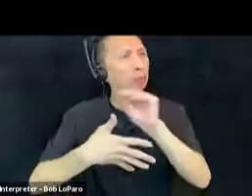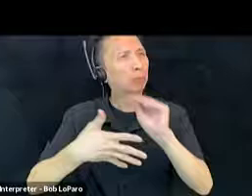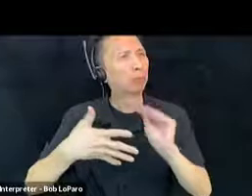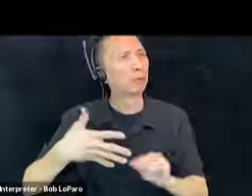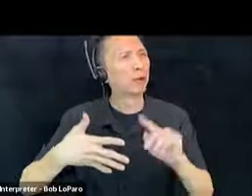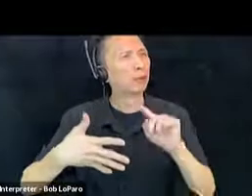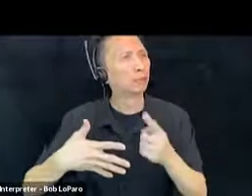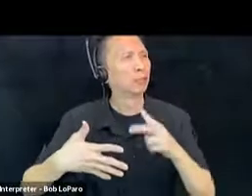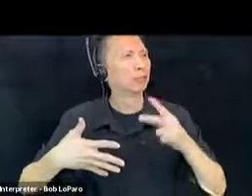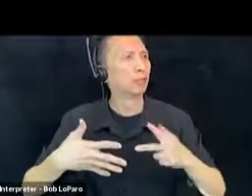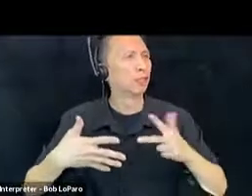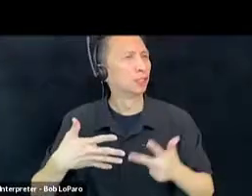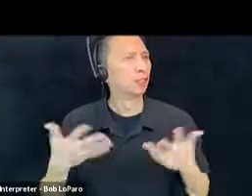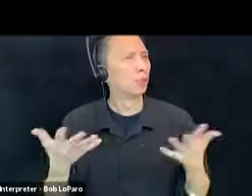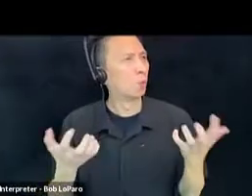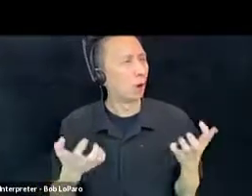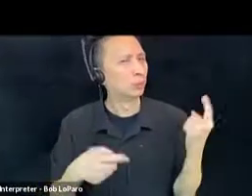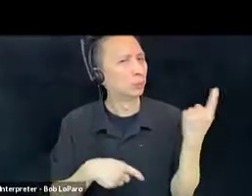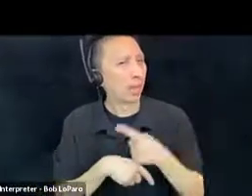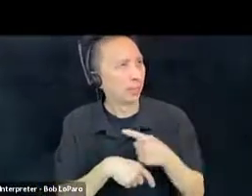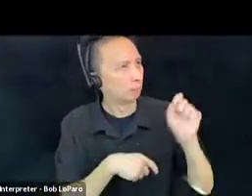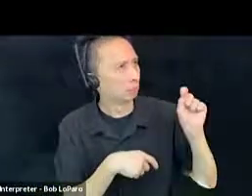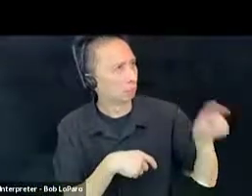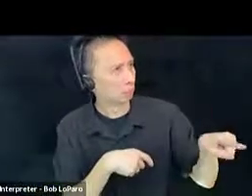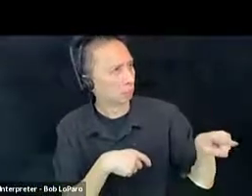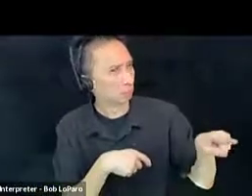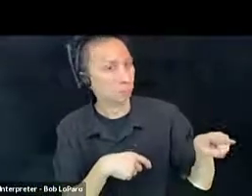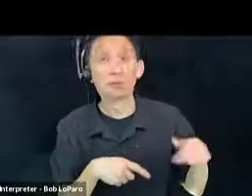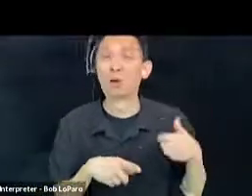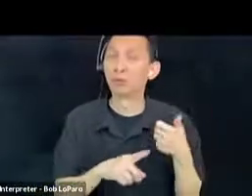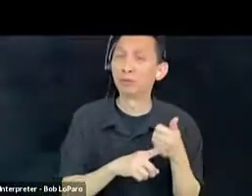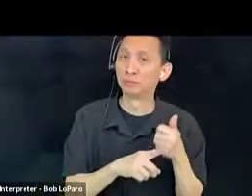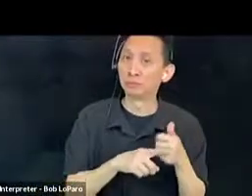structured system is also giving him some level of control